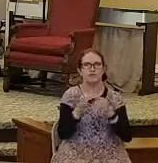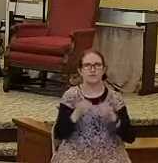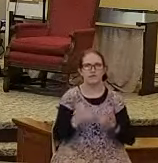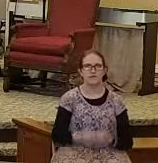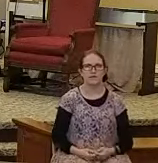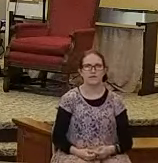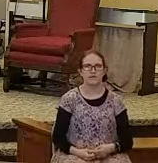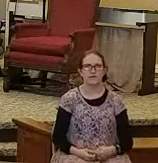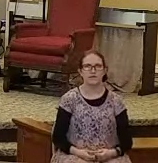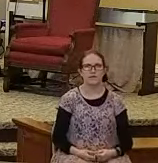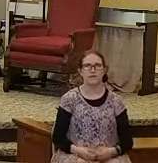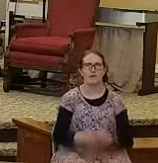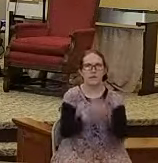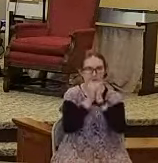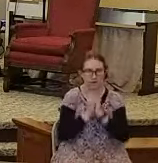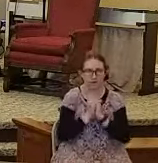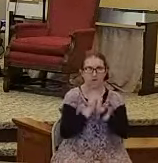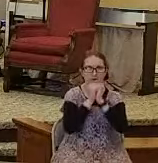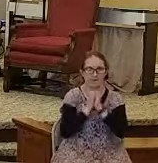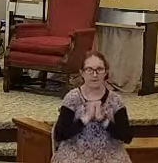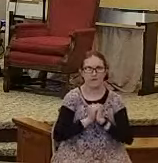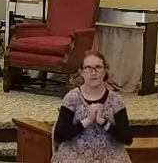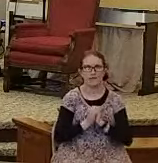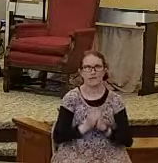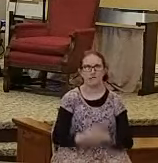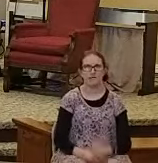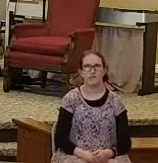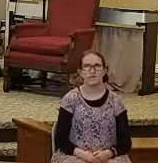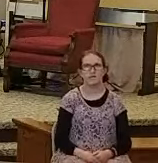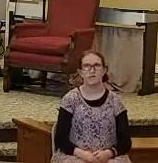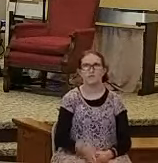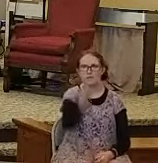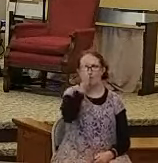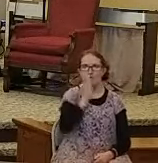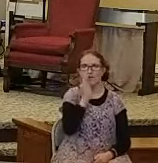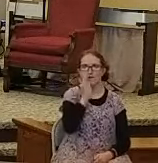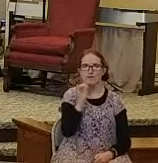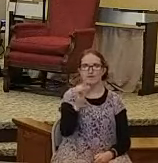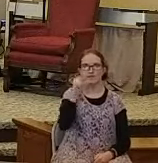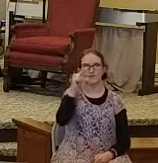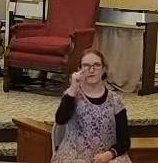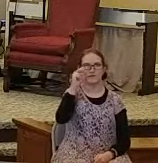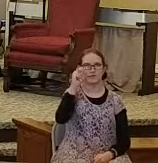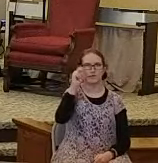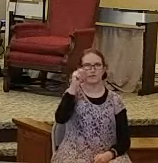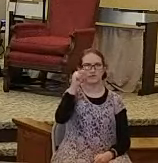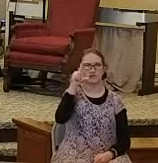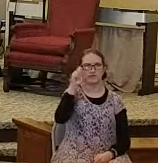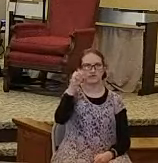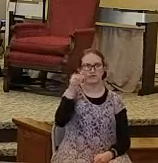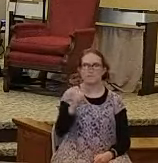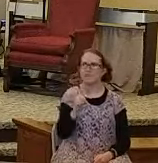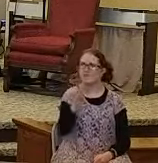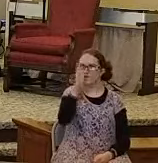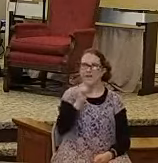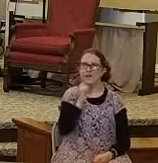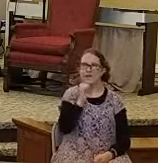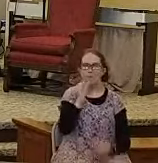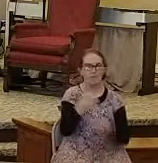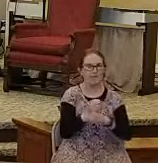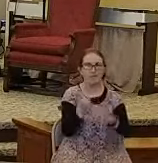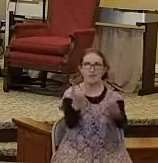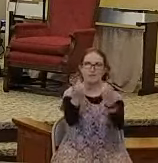Jesus. Amen, amen, amen. But God is a gentleman. God won't force you to come to